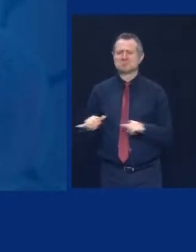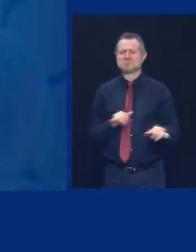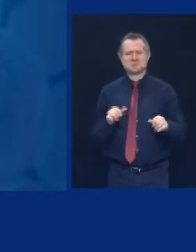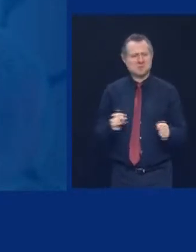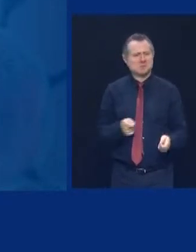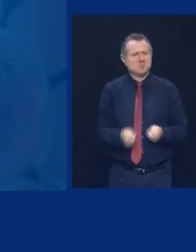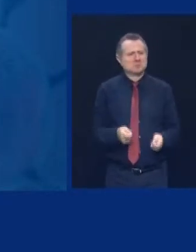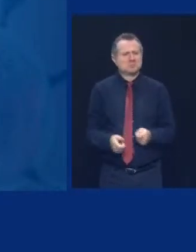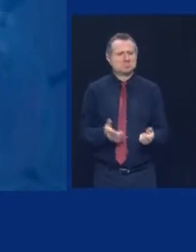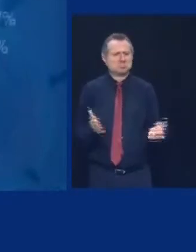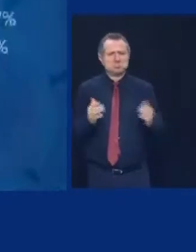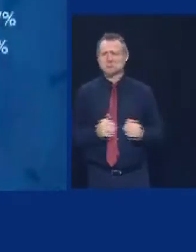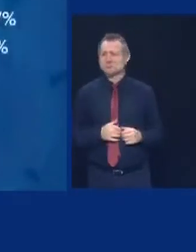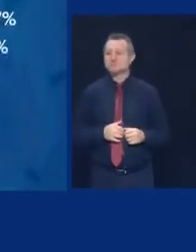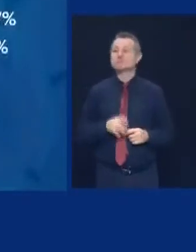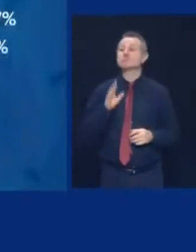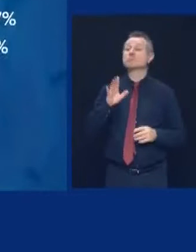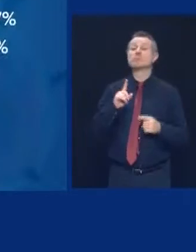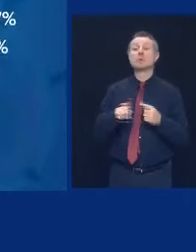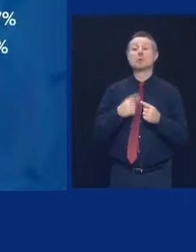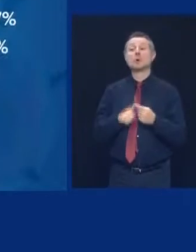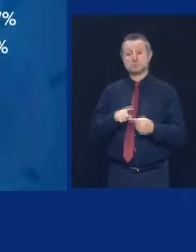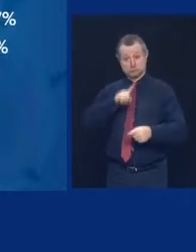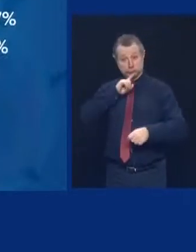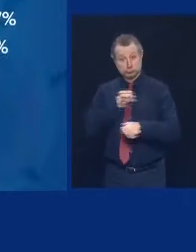When we make progress, we adjust the targets.